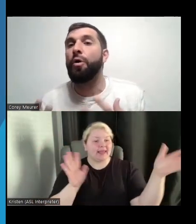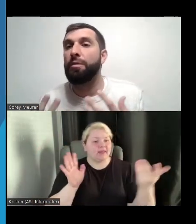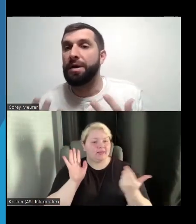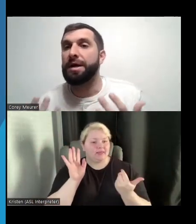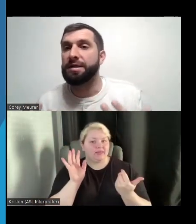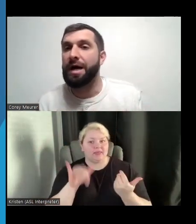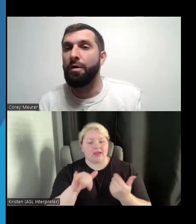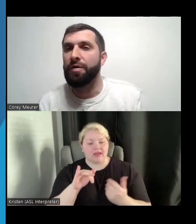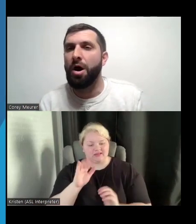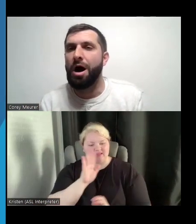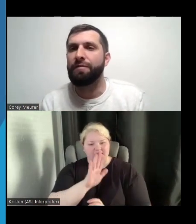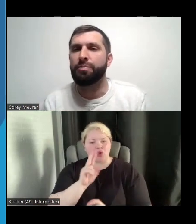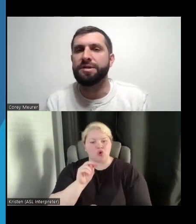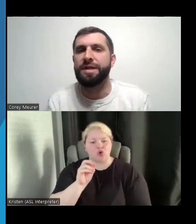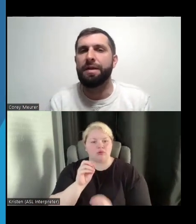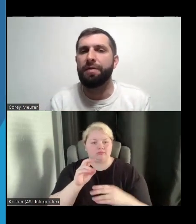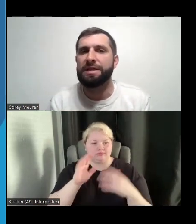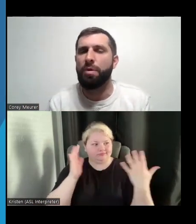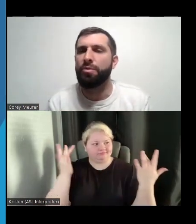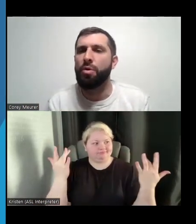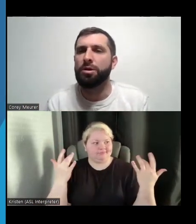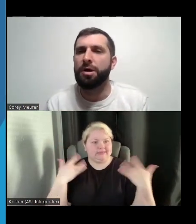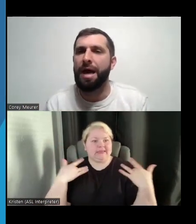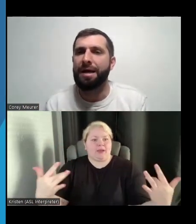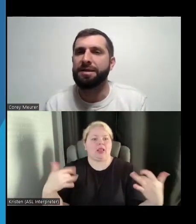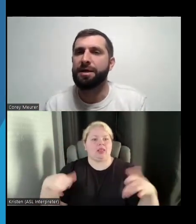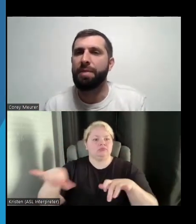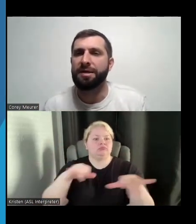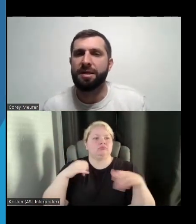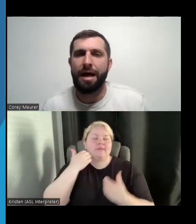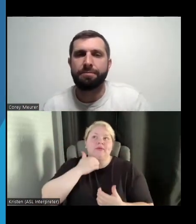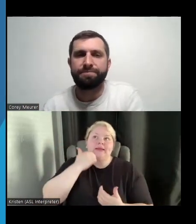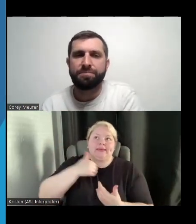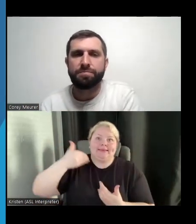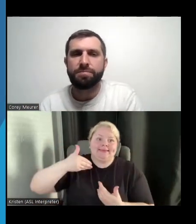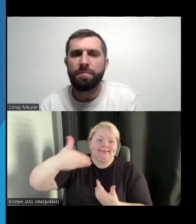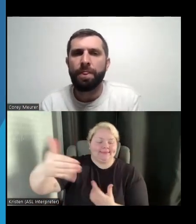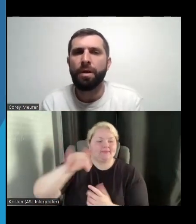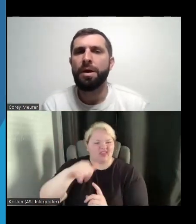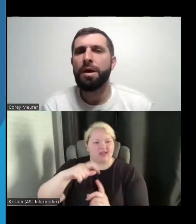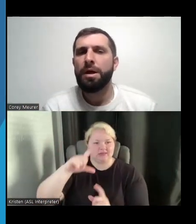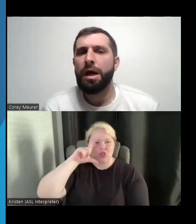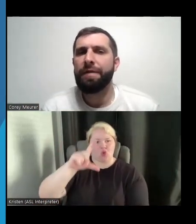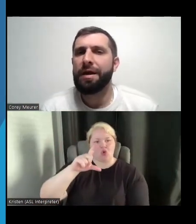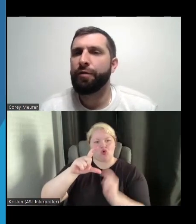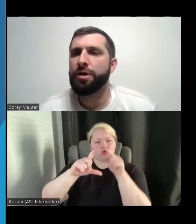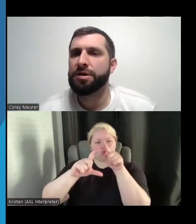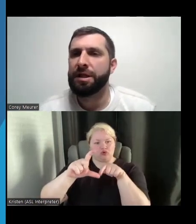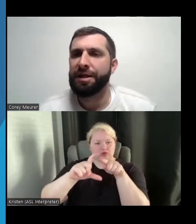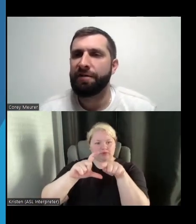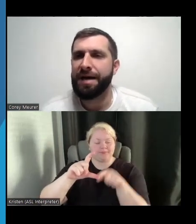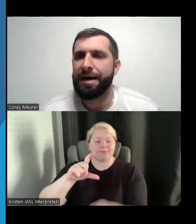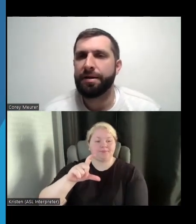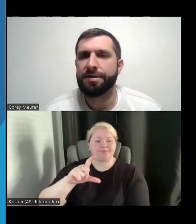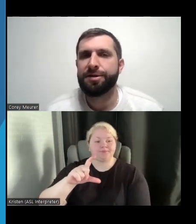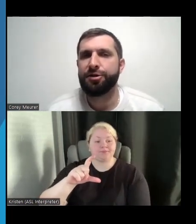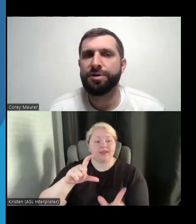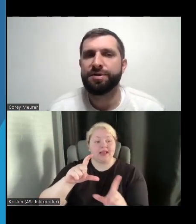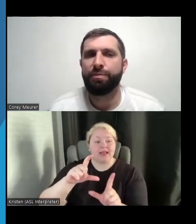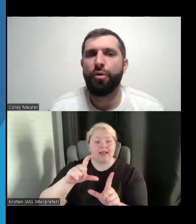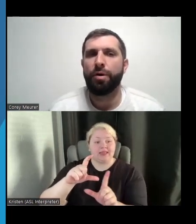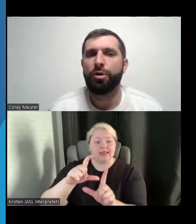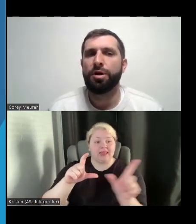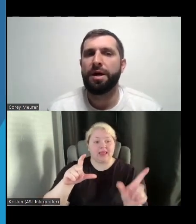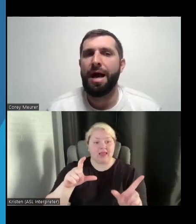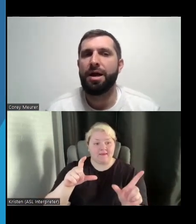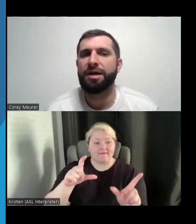of norm is, how they often present, that's what we want to look at is their baseline. And then if we look to the left side of the continuum